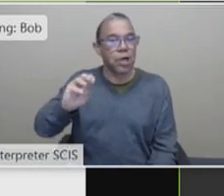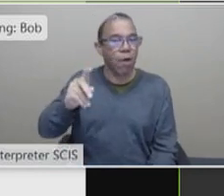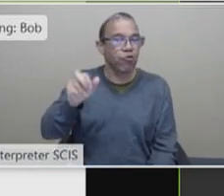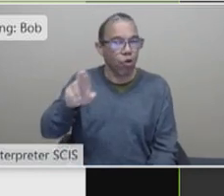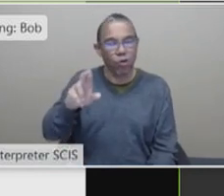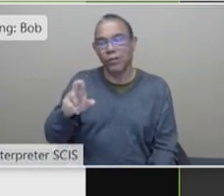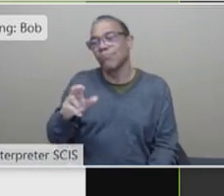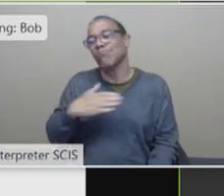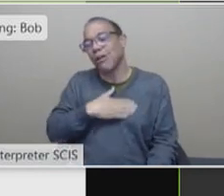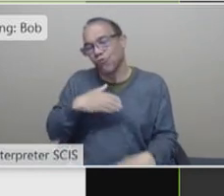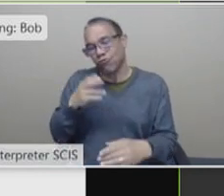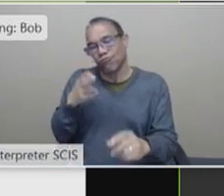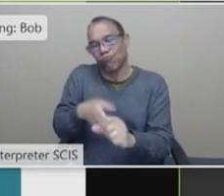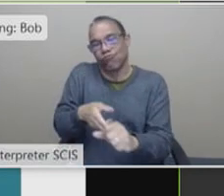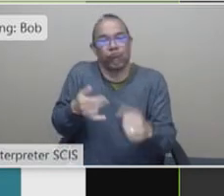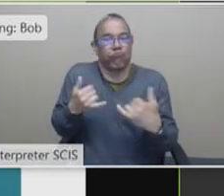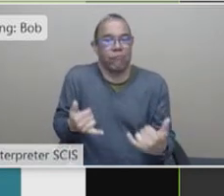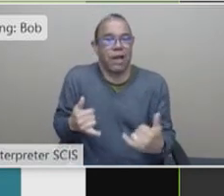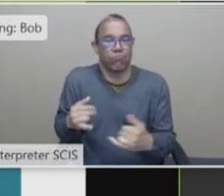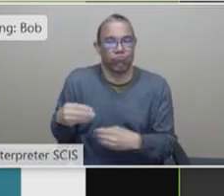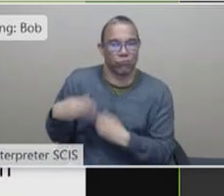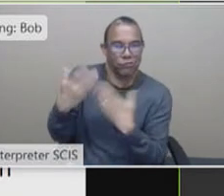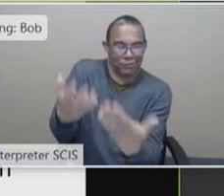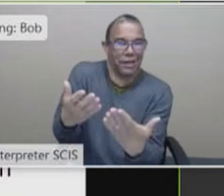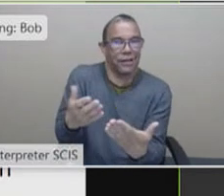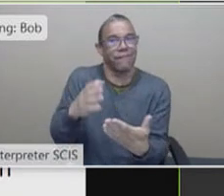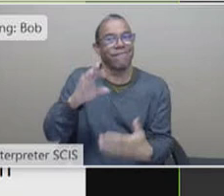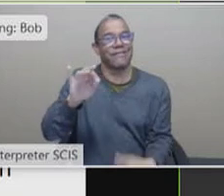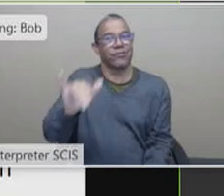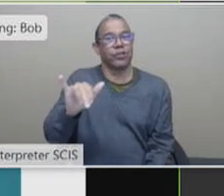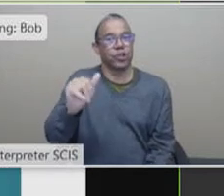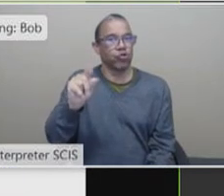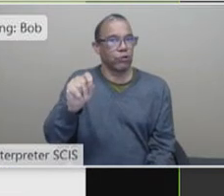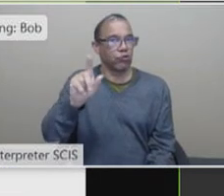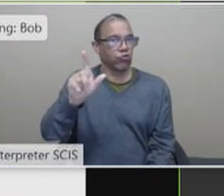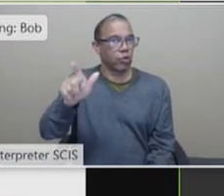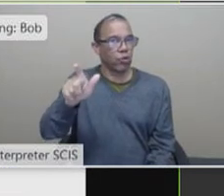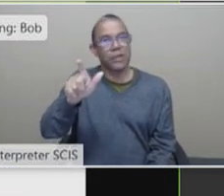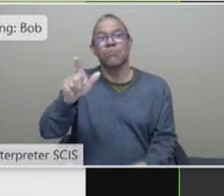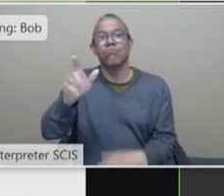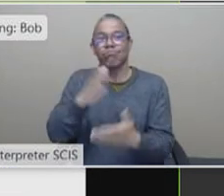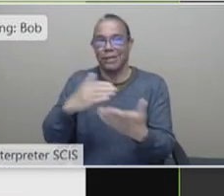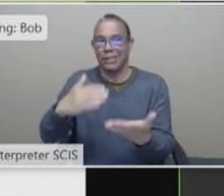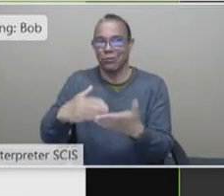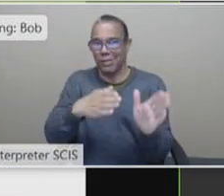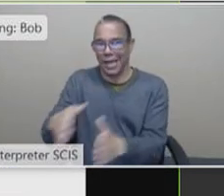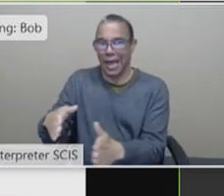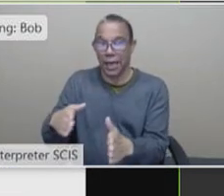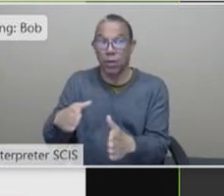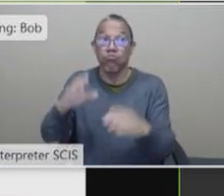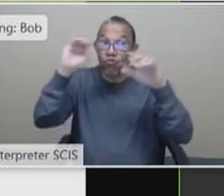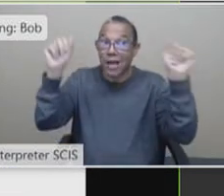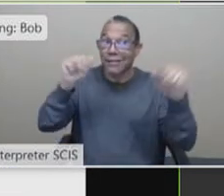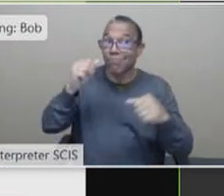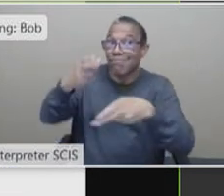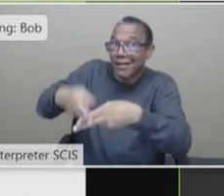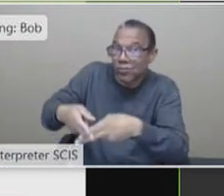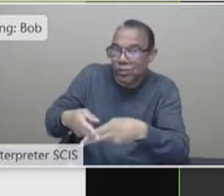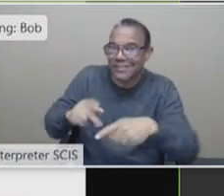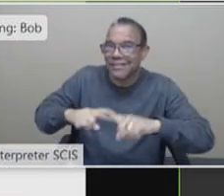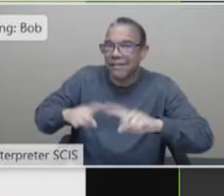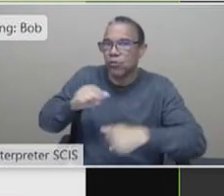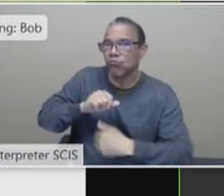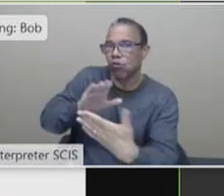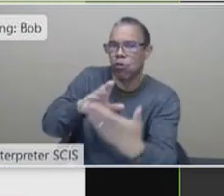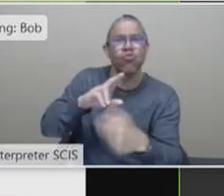on the fiscal 2021 budget plan. As the president mentioned, we do have a bit of a different approach this year. In a normal